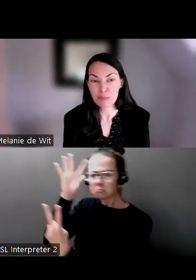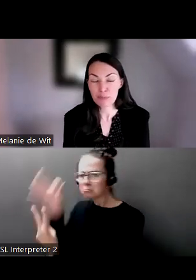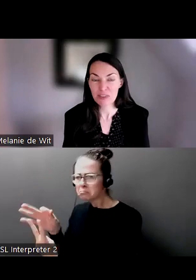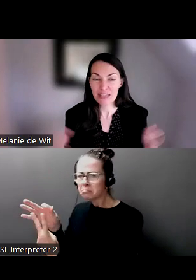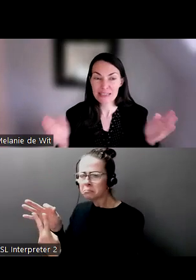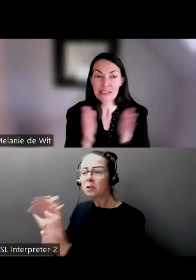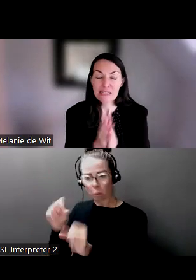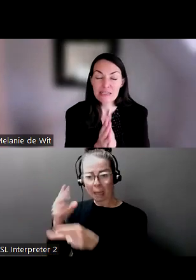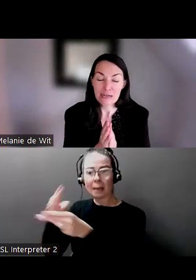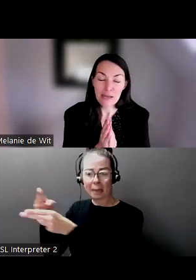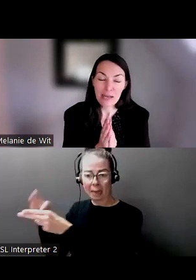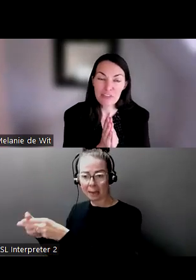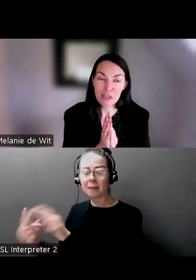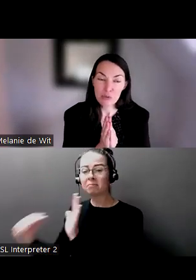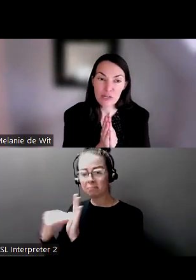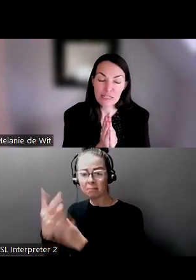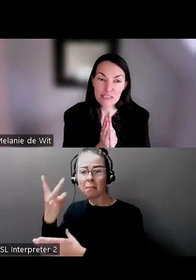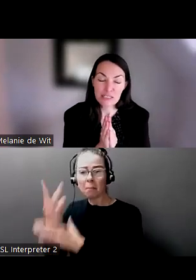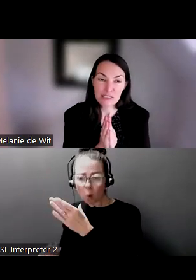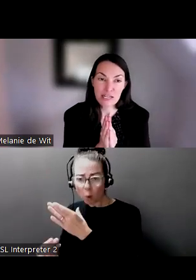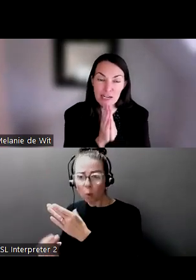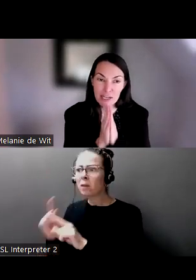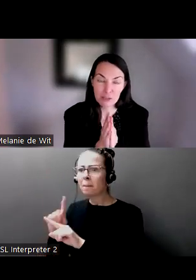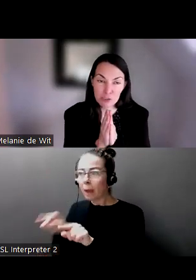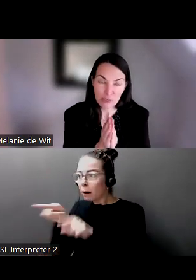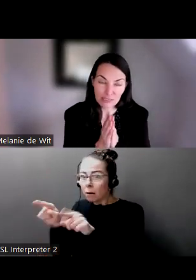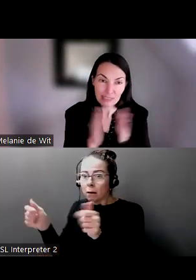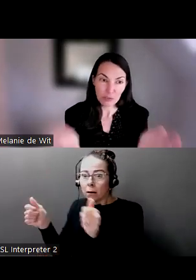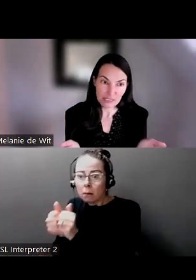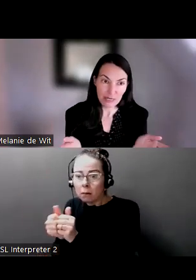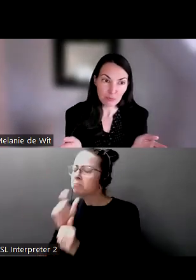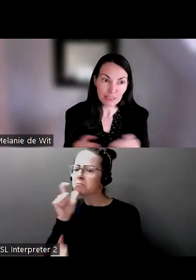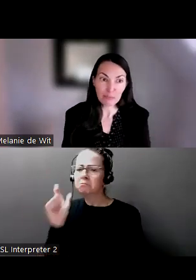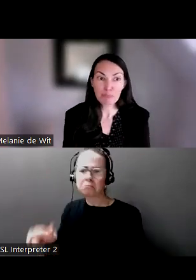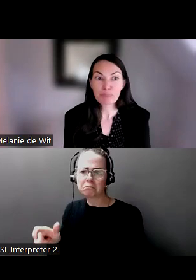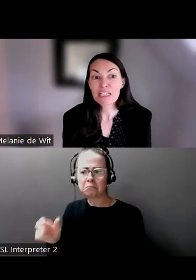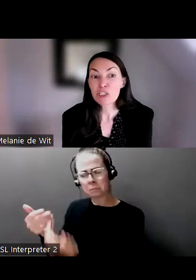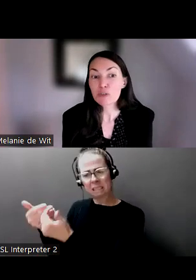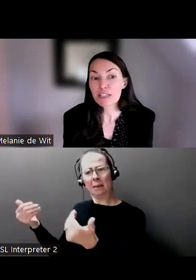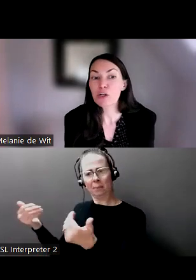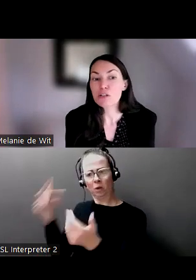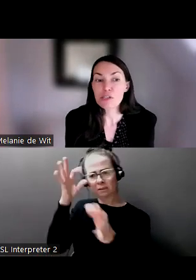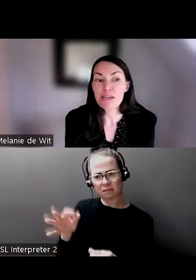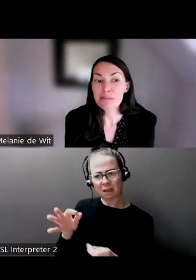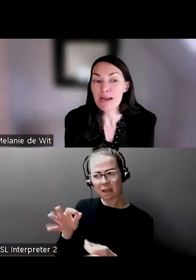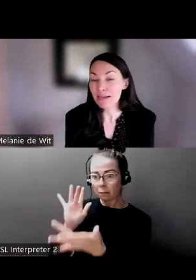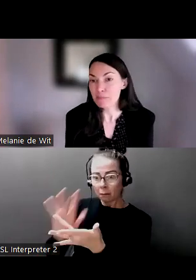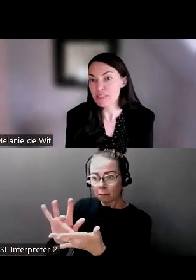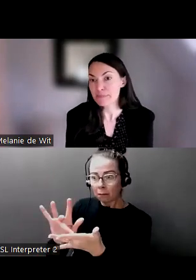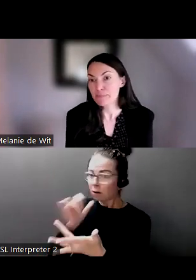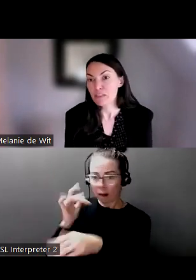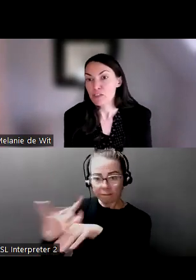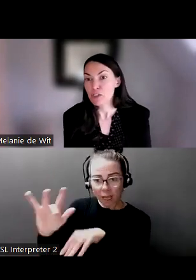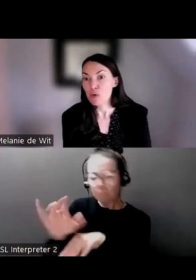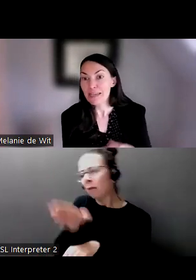2 people and they can have the authority to decide either jointly or separately. You can also name